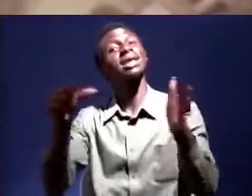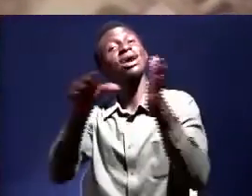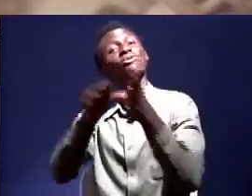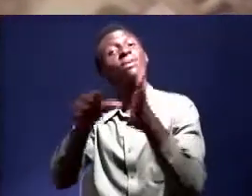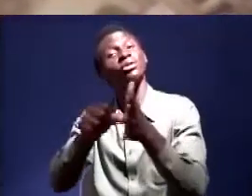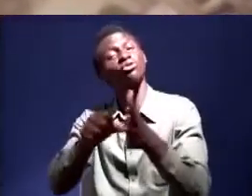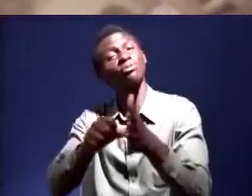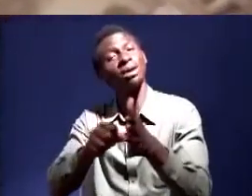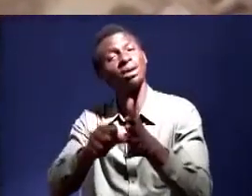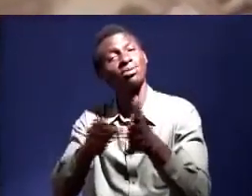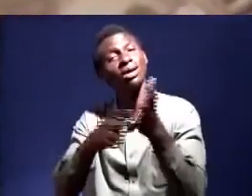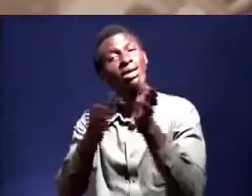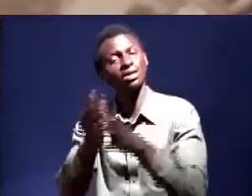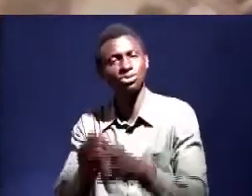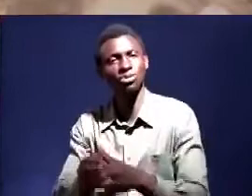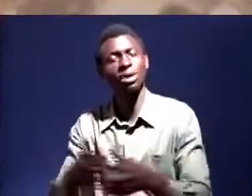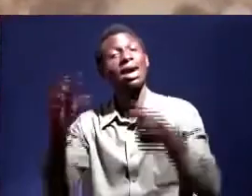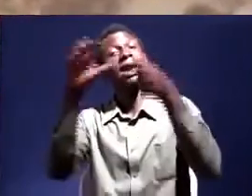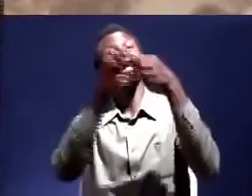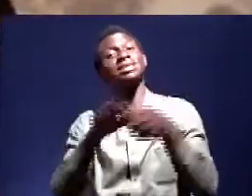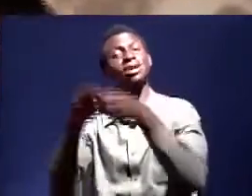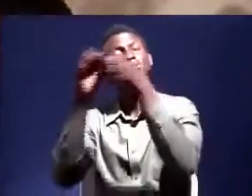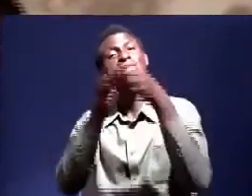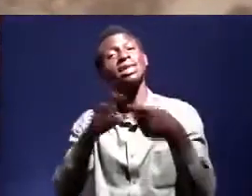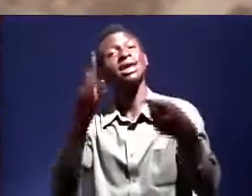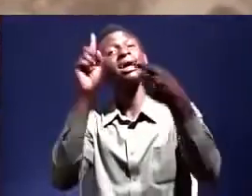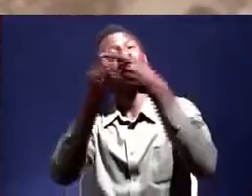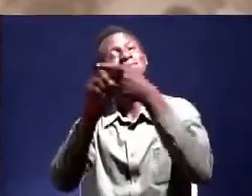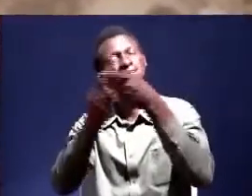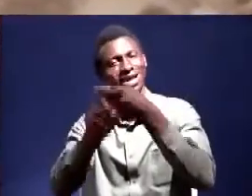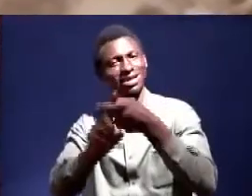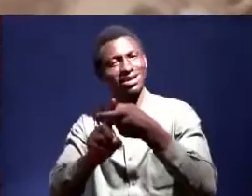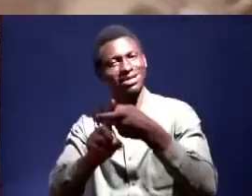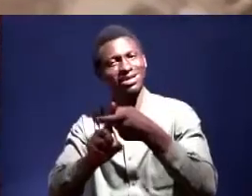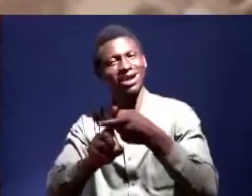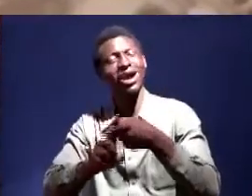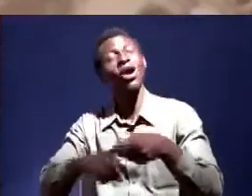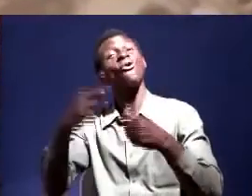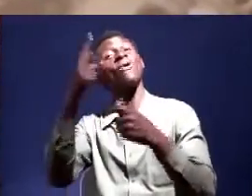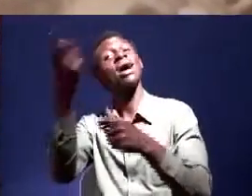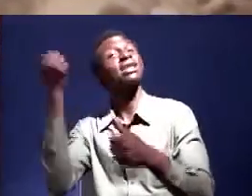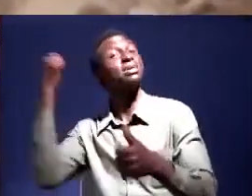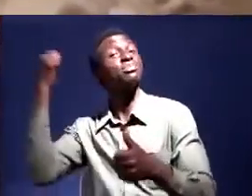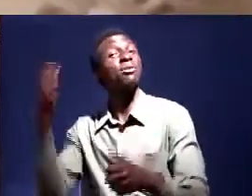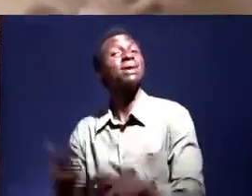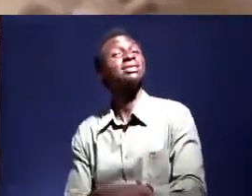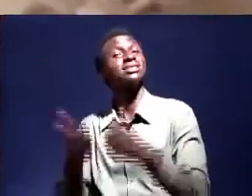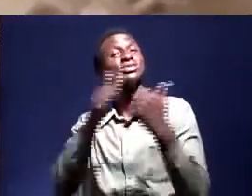church. When they were baptized, they continued to walk in the truth.